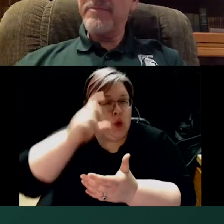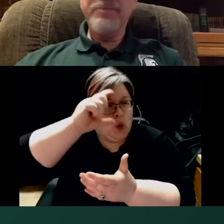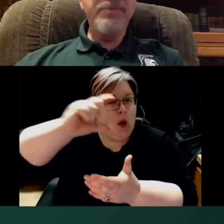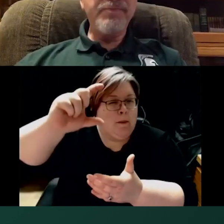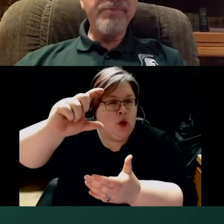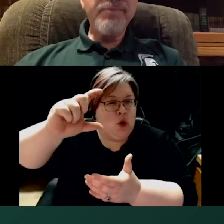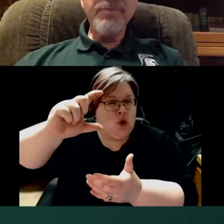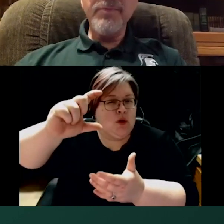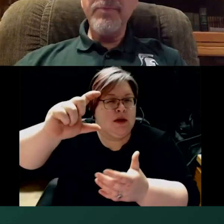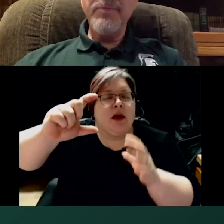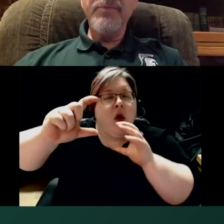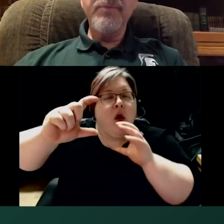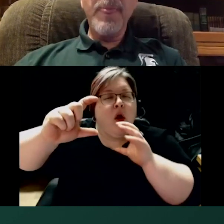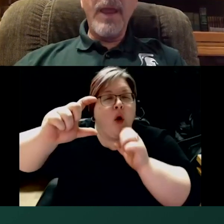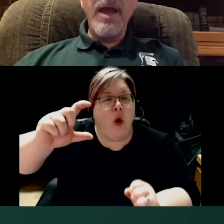nice.